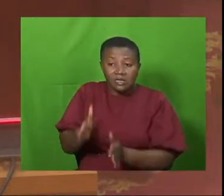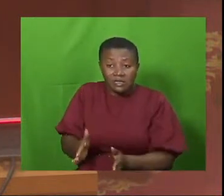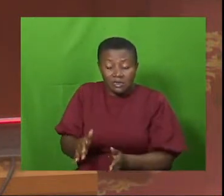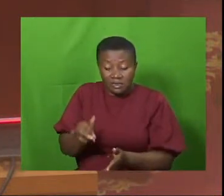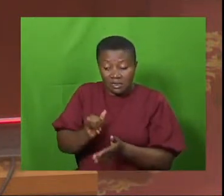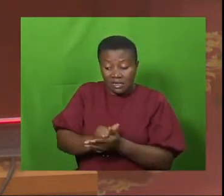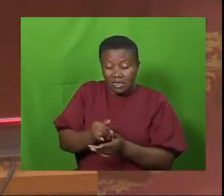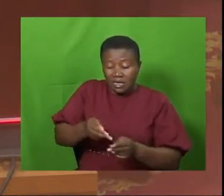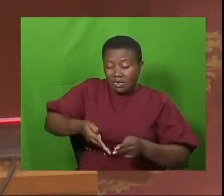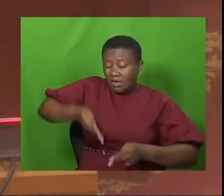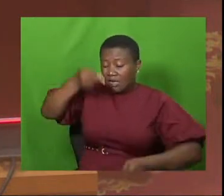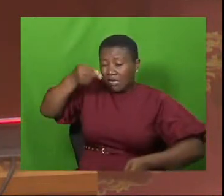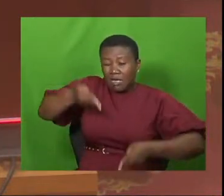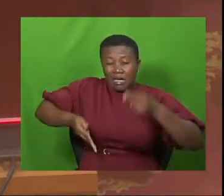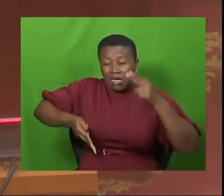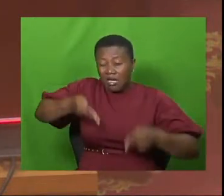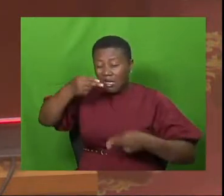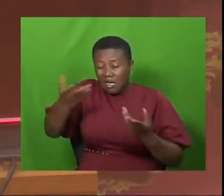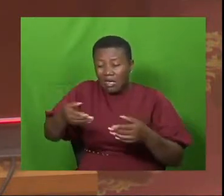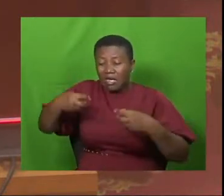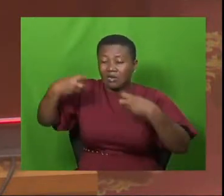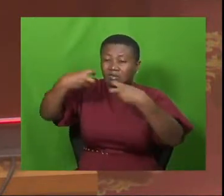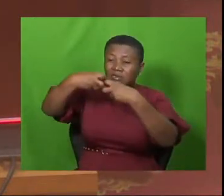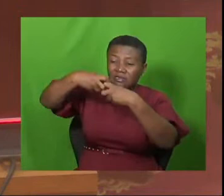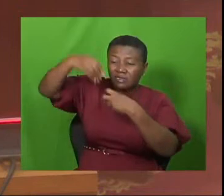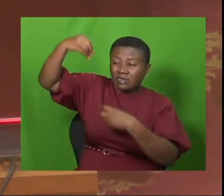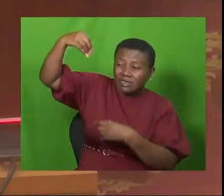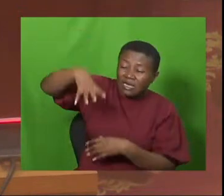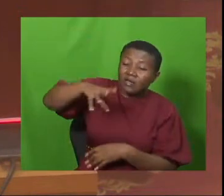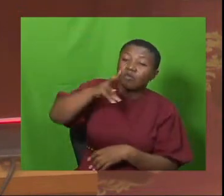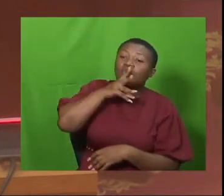utility tariffs will be reduced.